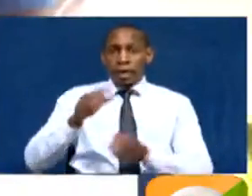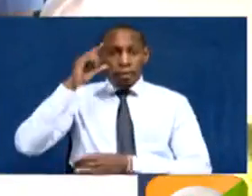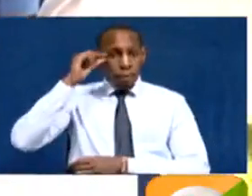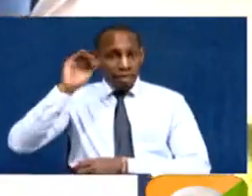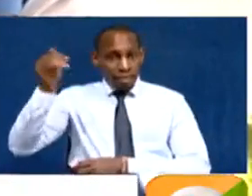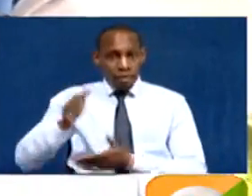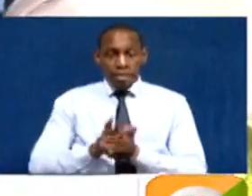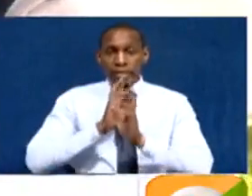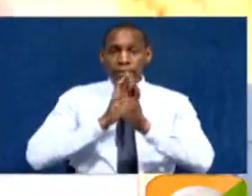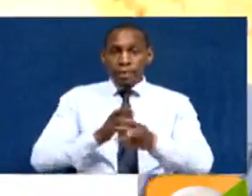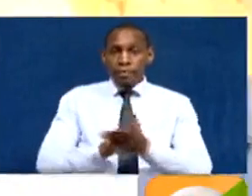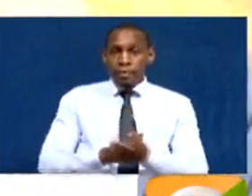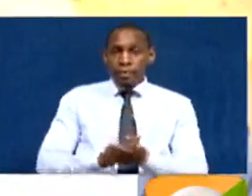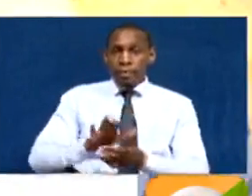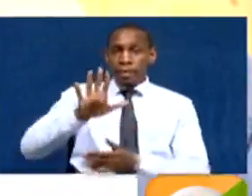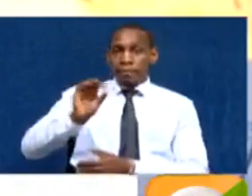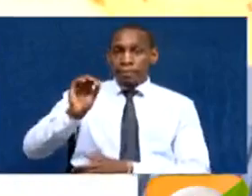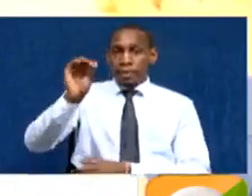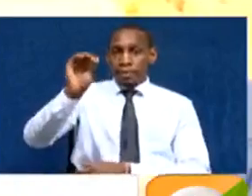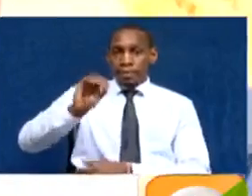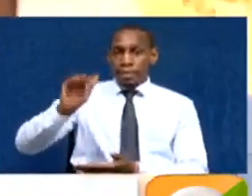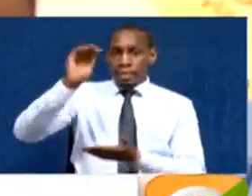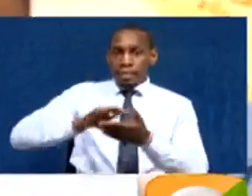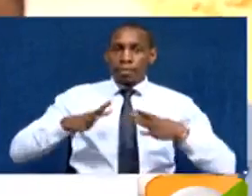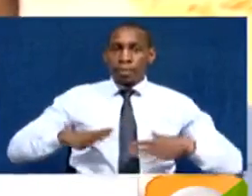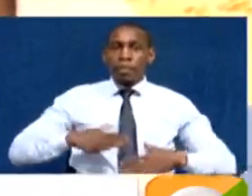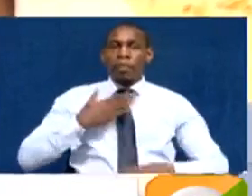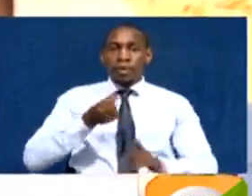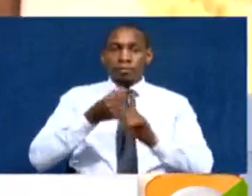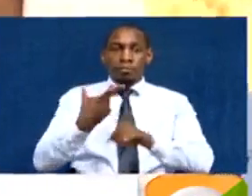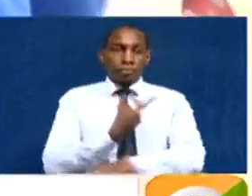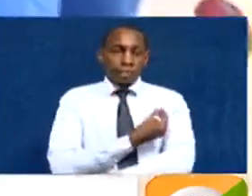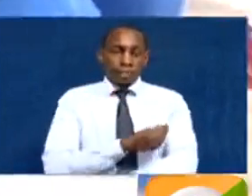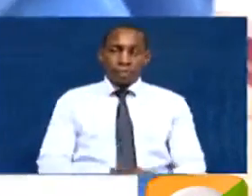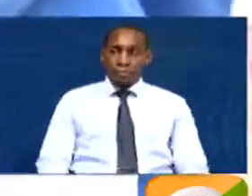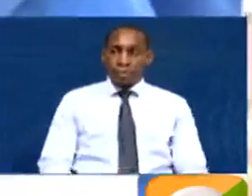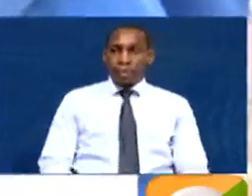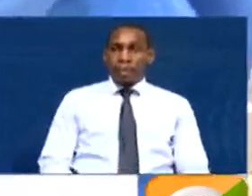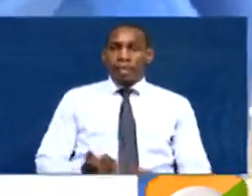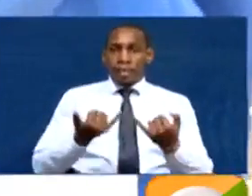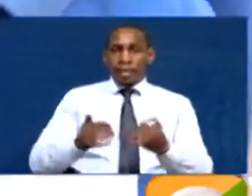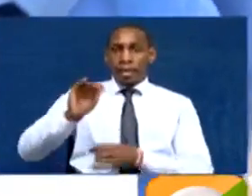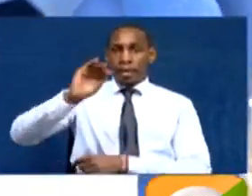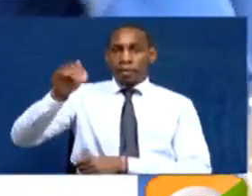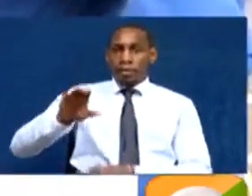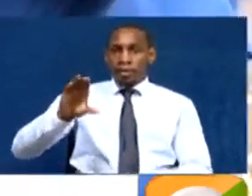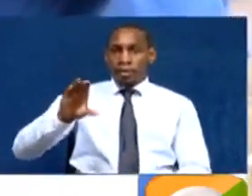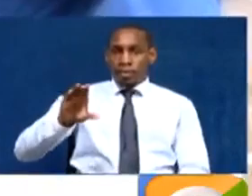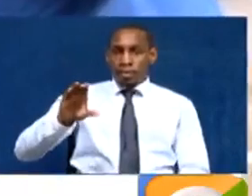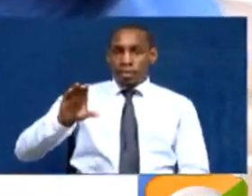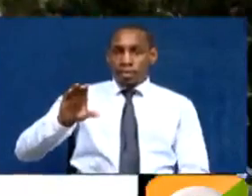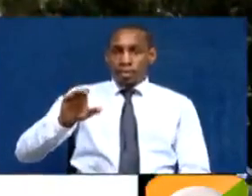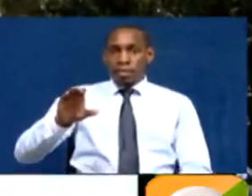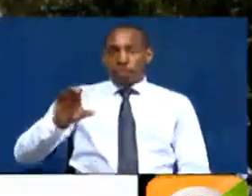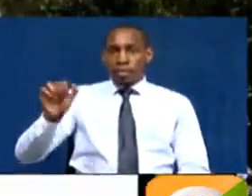County, which has recorded up to a 50% reduction in the number of people taking up the jabs, with the county's chief officer, Health Pauline